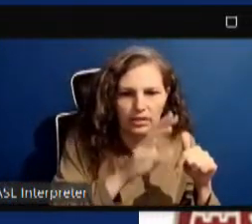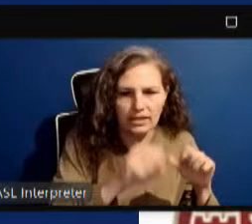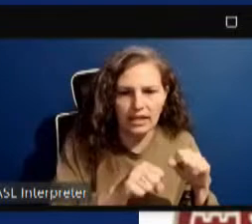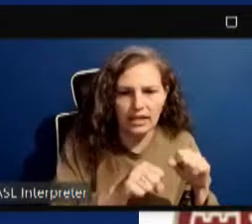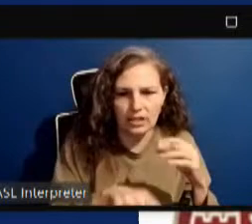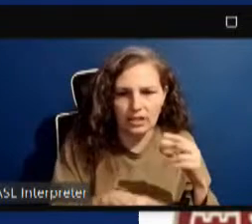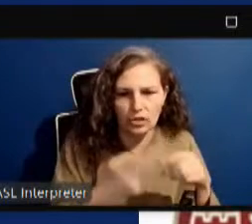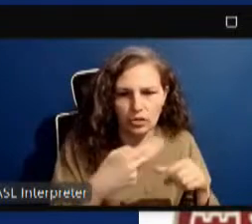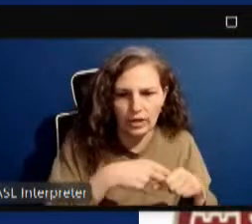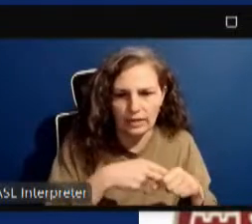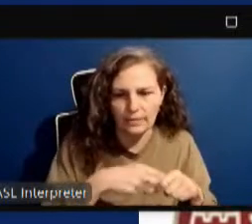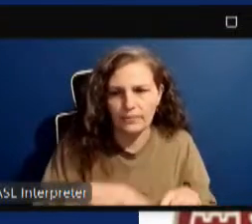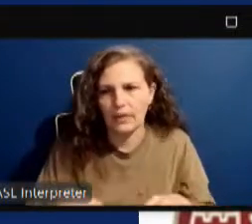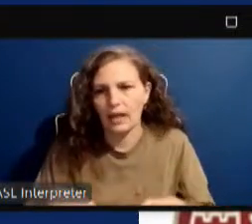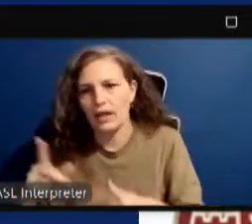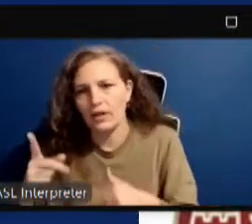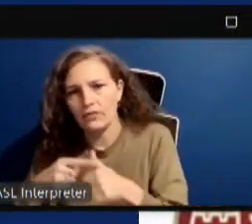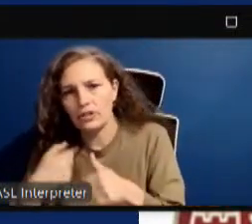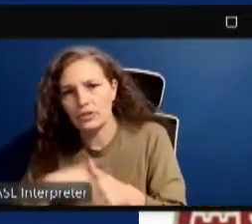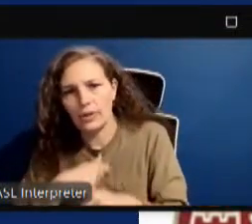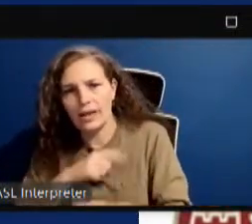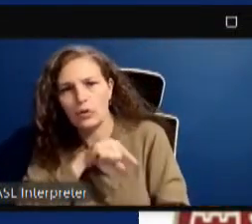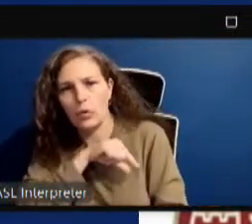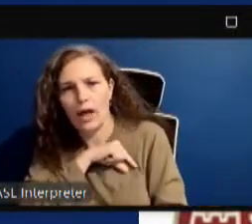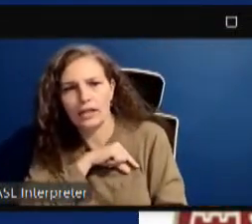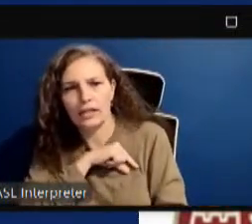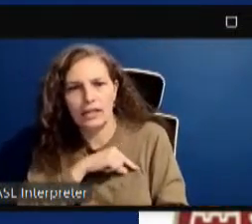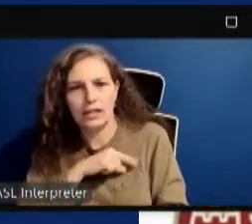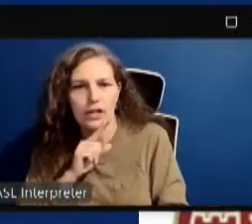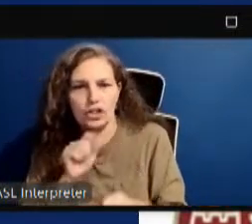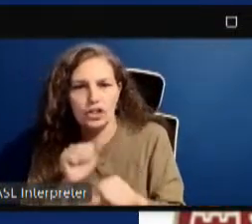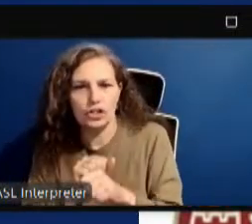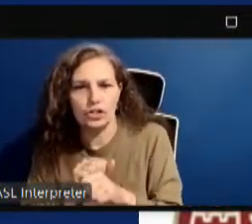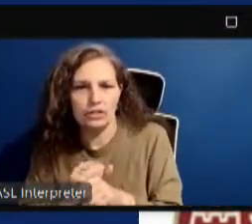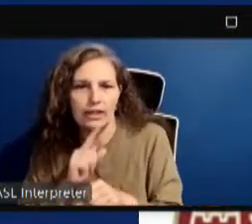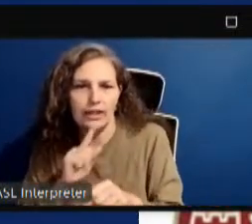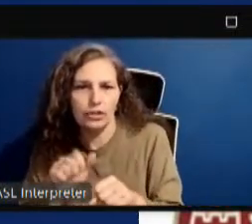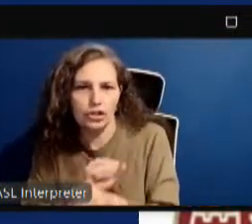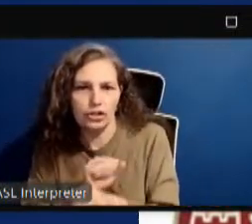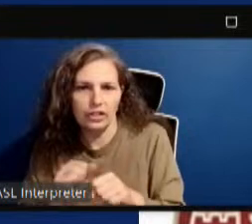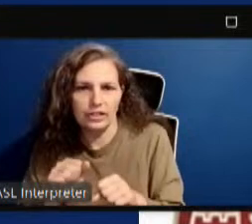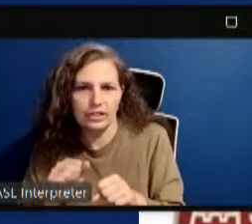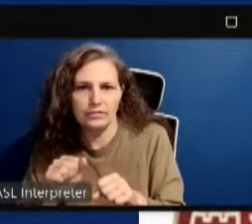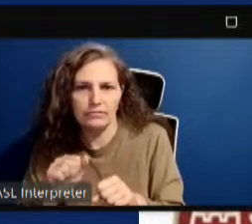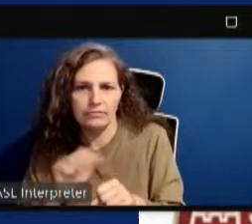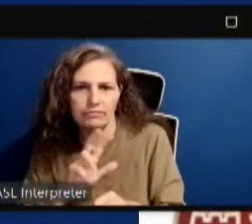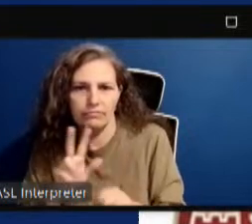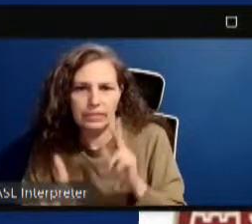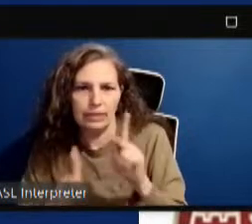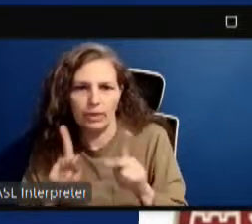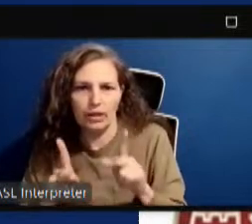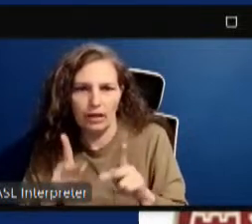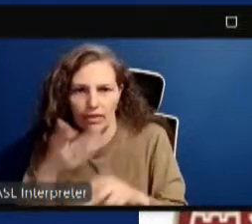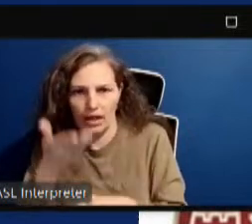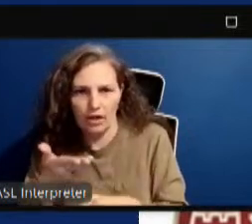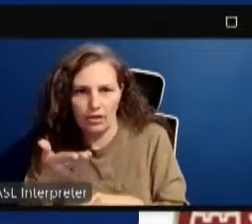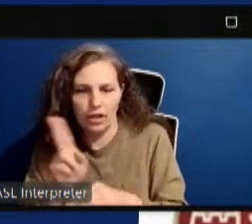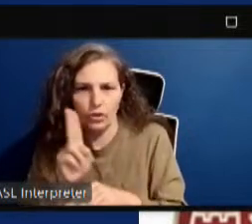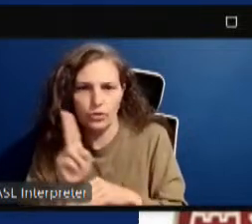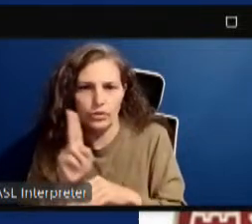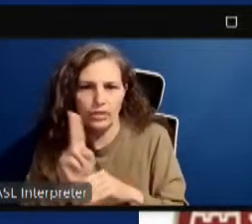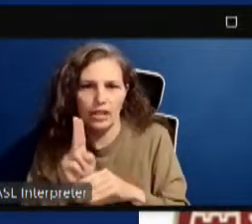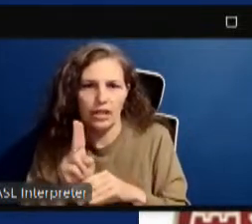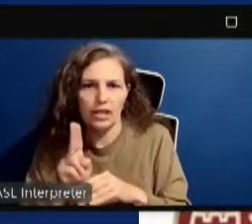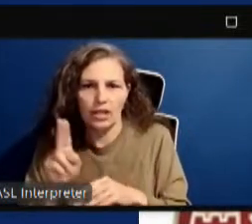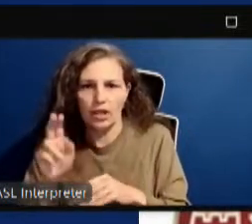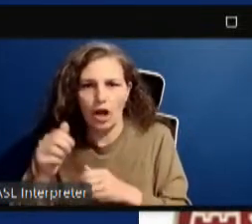first, we have quality assurance personnel on site that are they're wearing the Army Corps logo castle, right? So you can probably